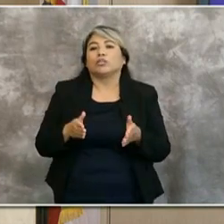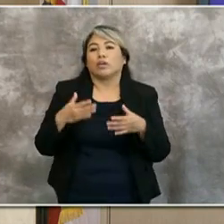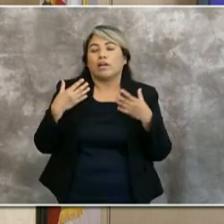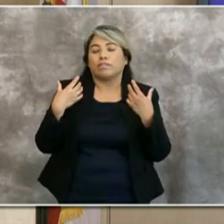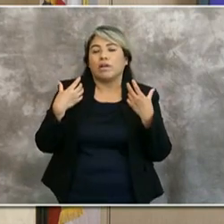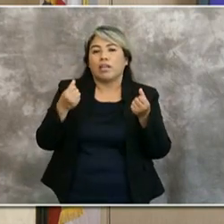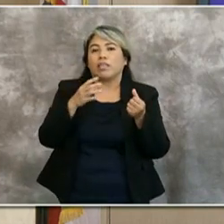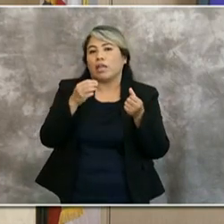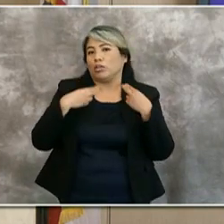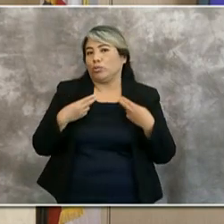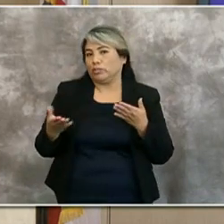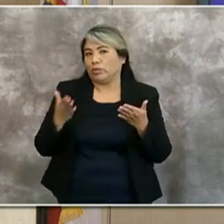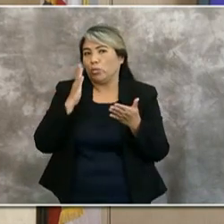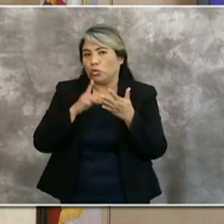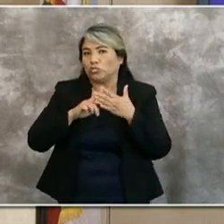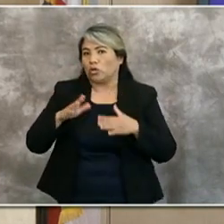respond.